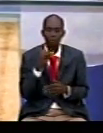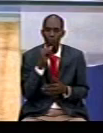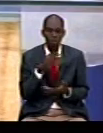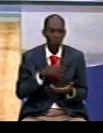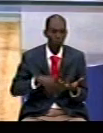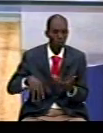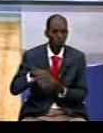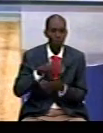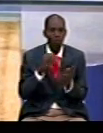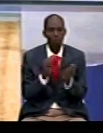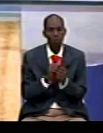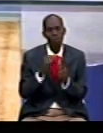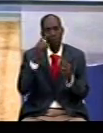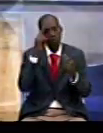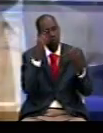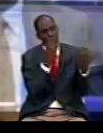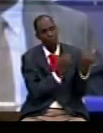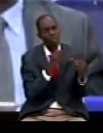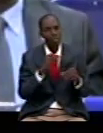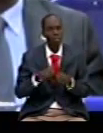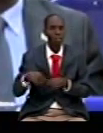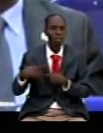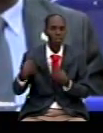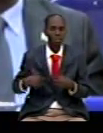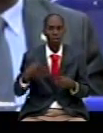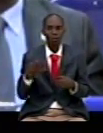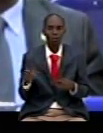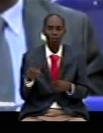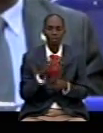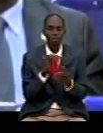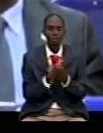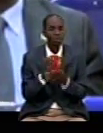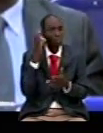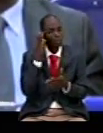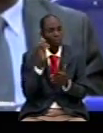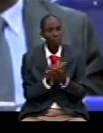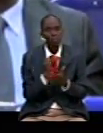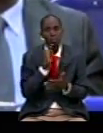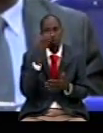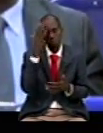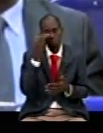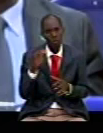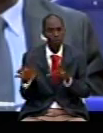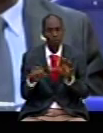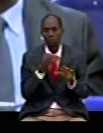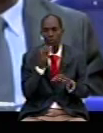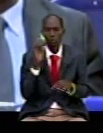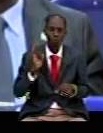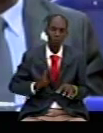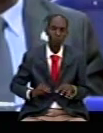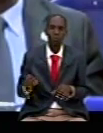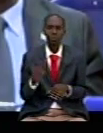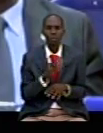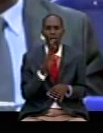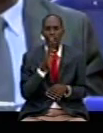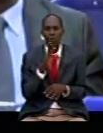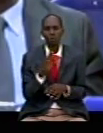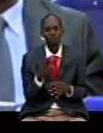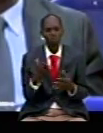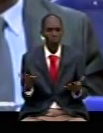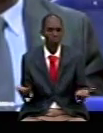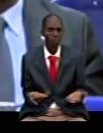faith in the heart of them that heard. Therefore, it didn't profit them. Are you there? And you